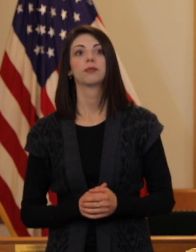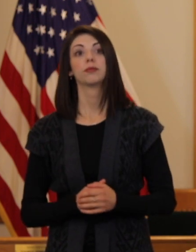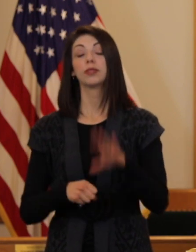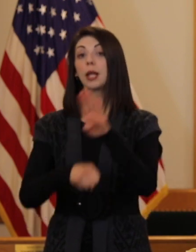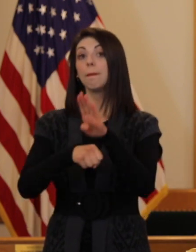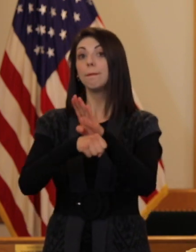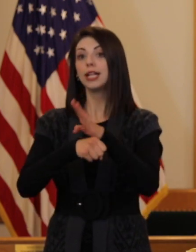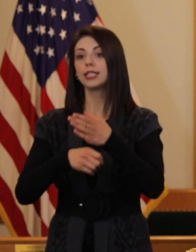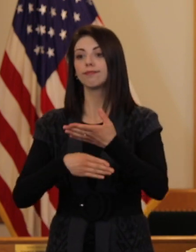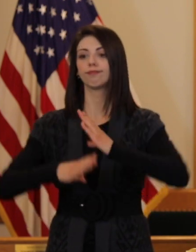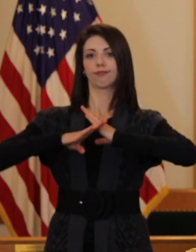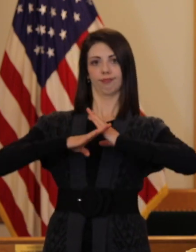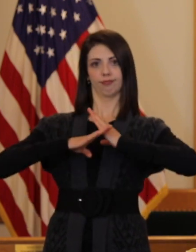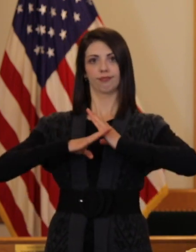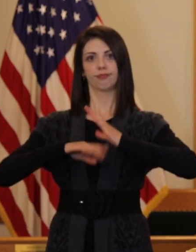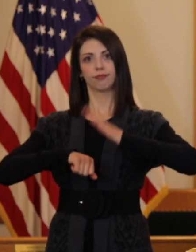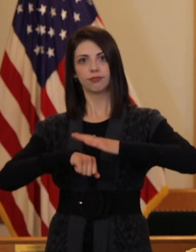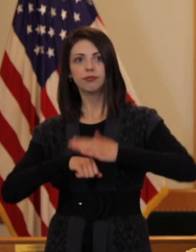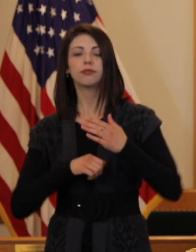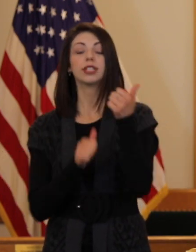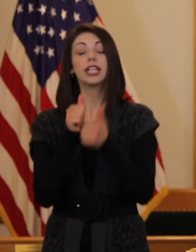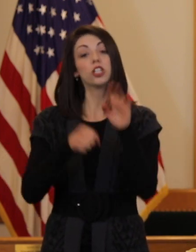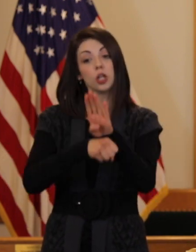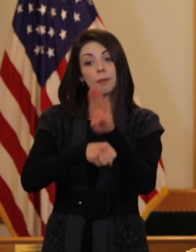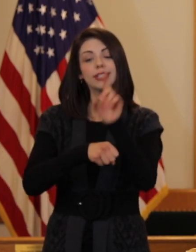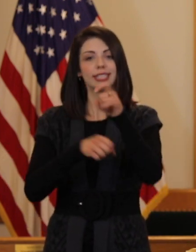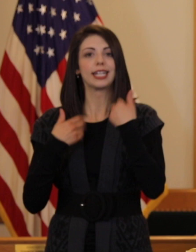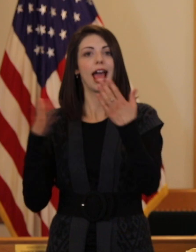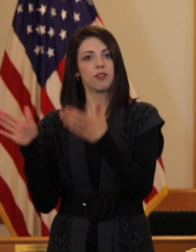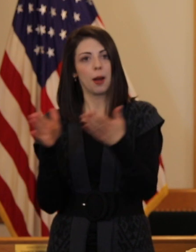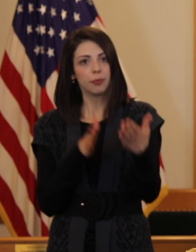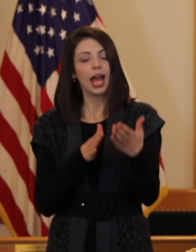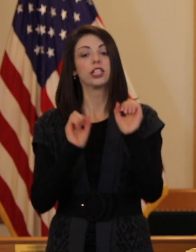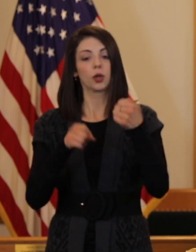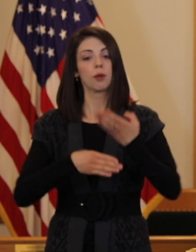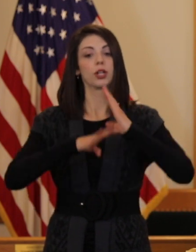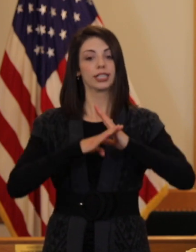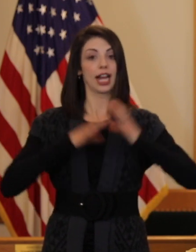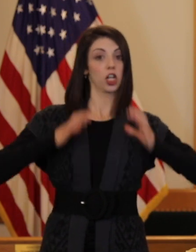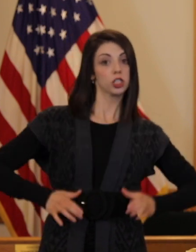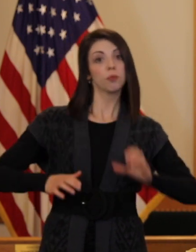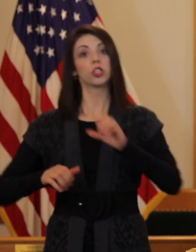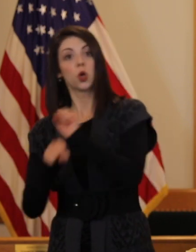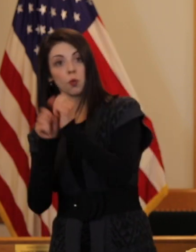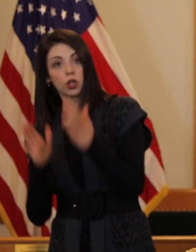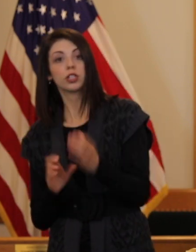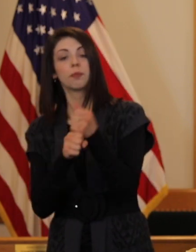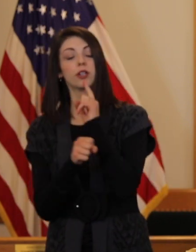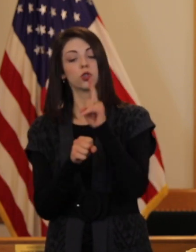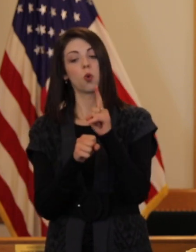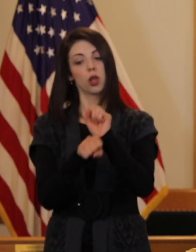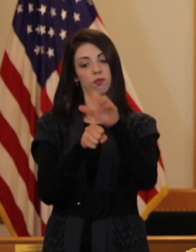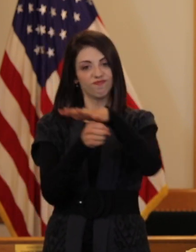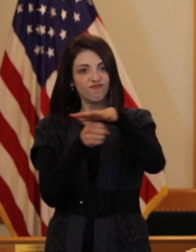Business precautions. Each business and industry must have a plan to protect employees and consumers, make the physical workspace safer,